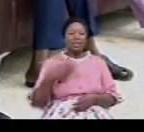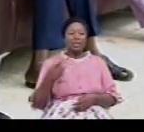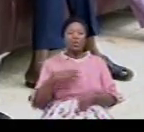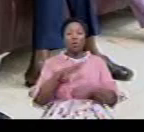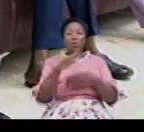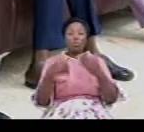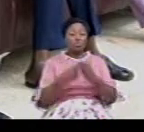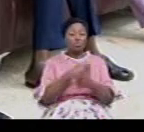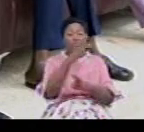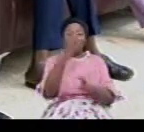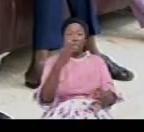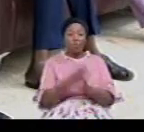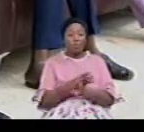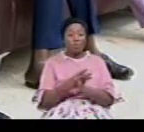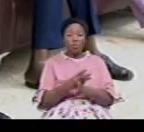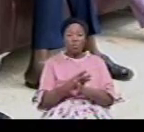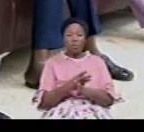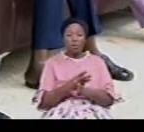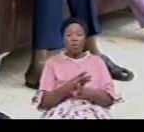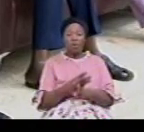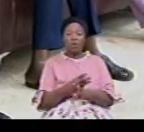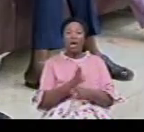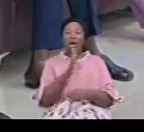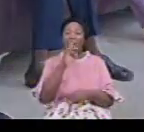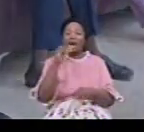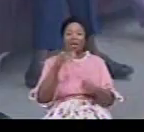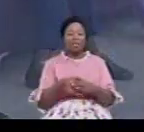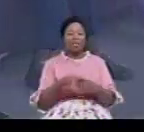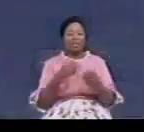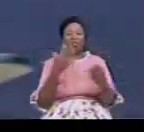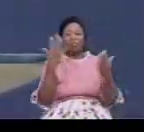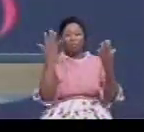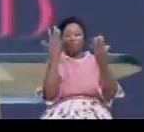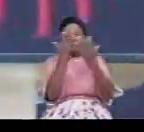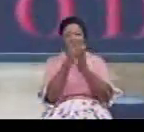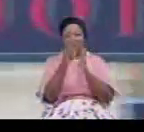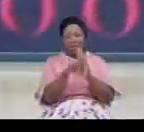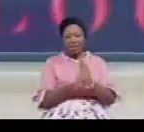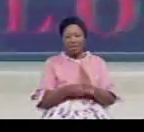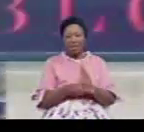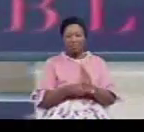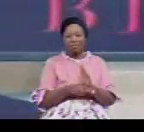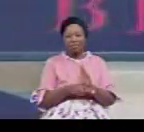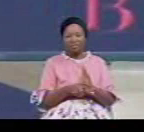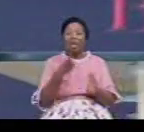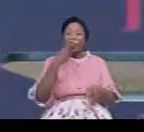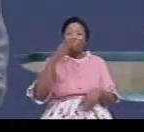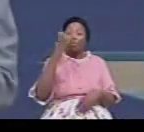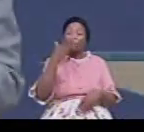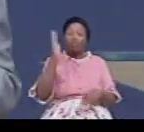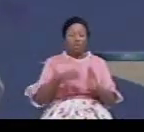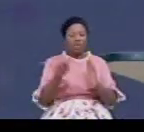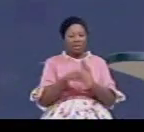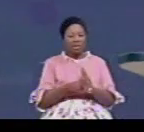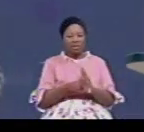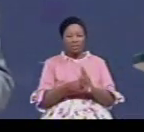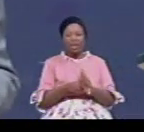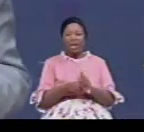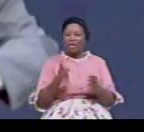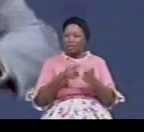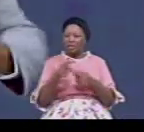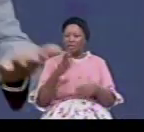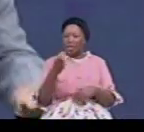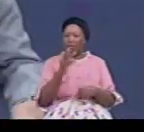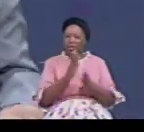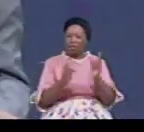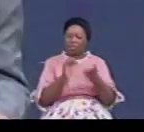world lieth in wickedness. Would you believe there are some people who say they believe in Christ,